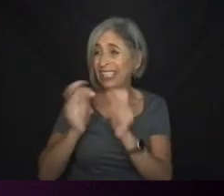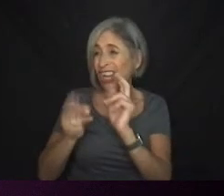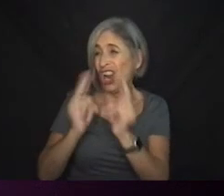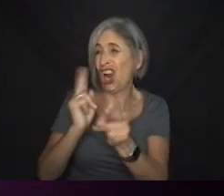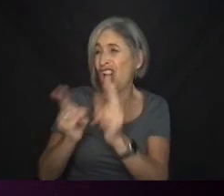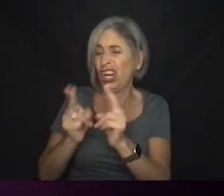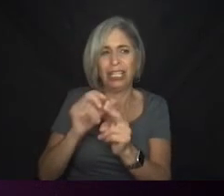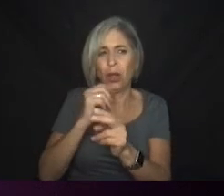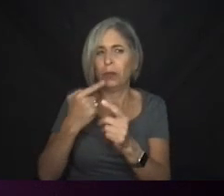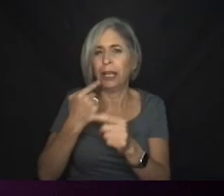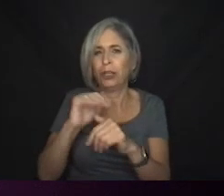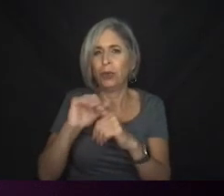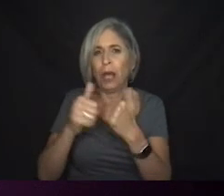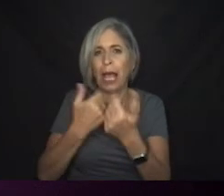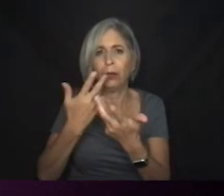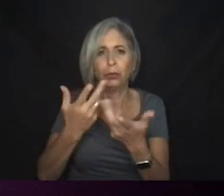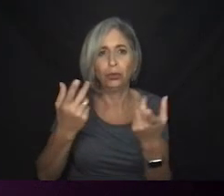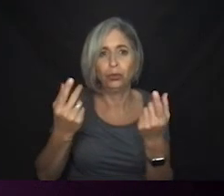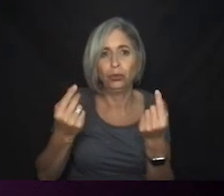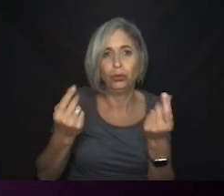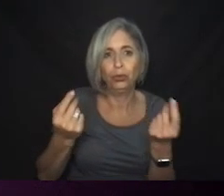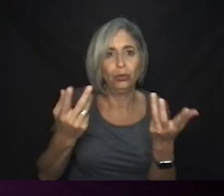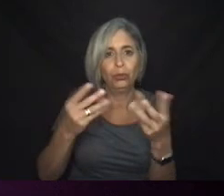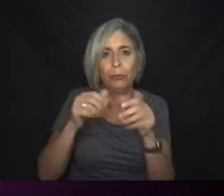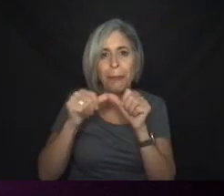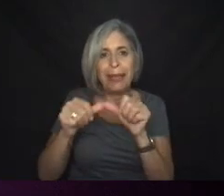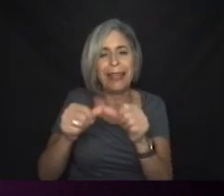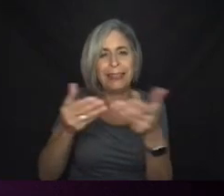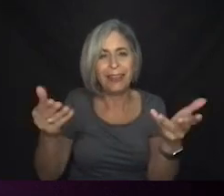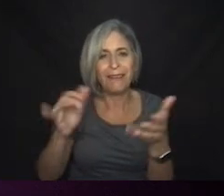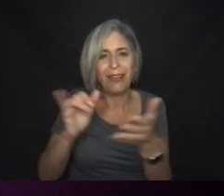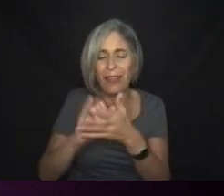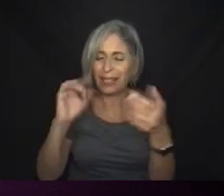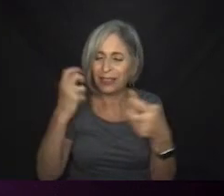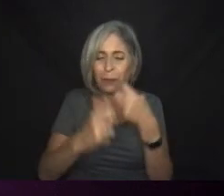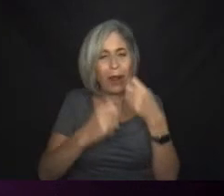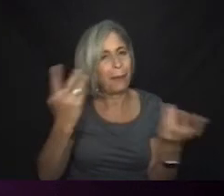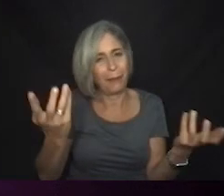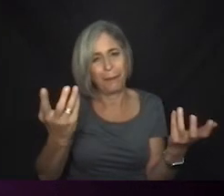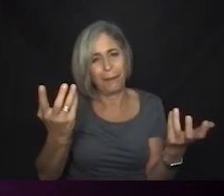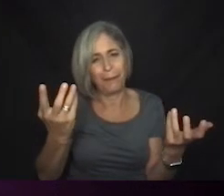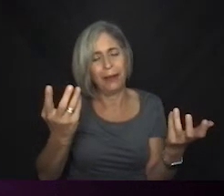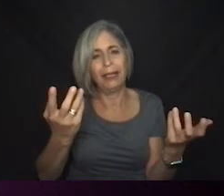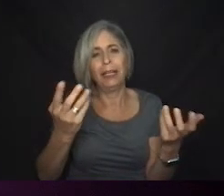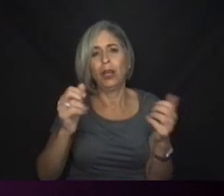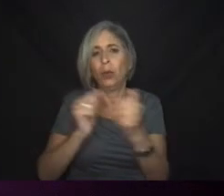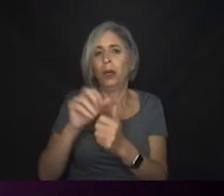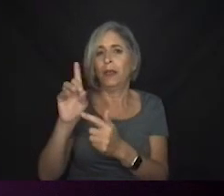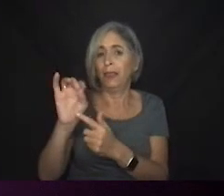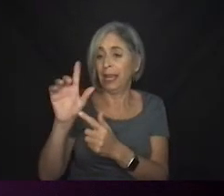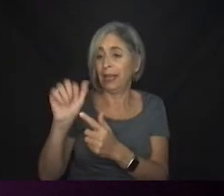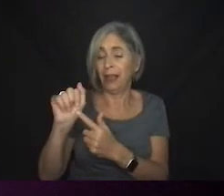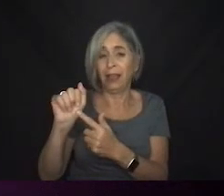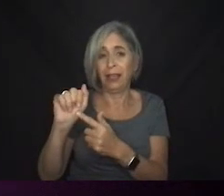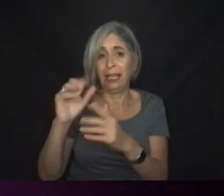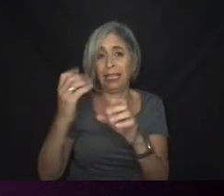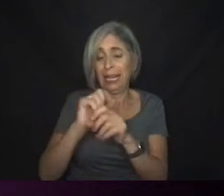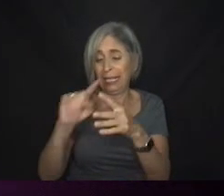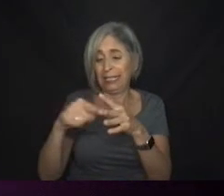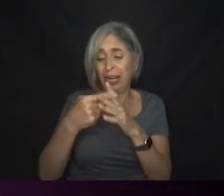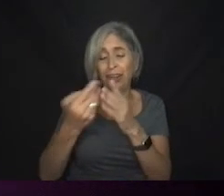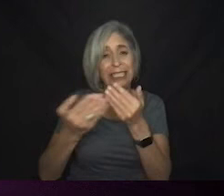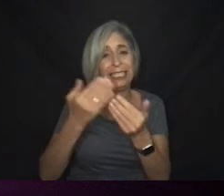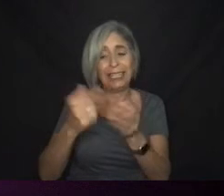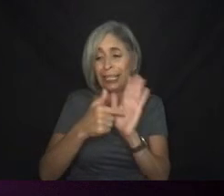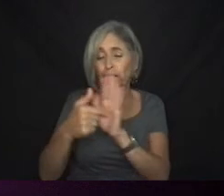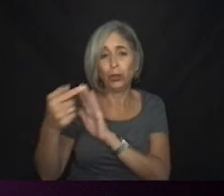don't tell you how to maintain stuff. And that's the real pain. So with Zeta, we really, getting started is easy, I just showed it to you,